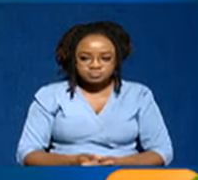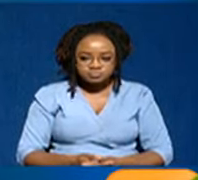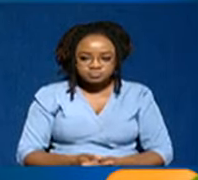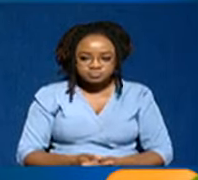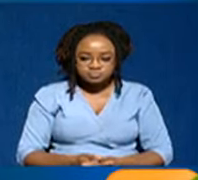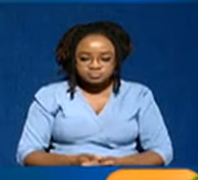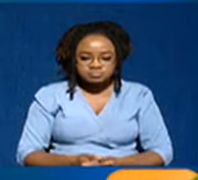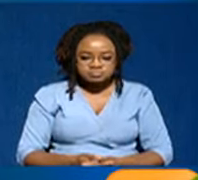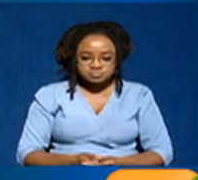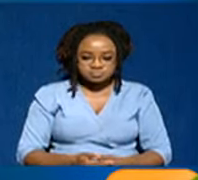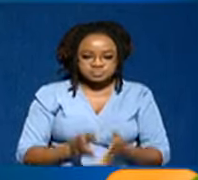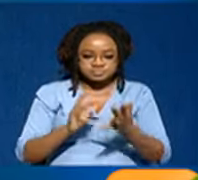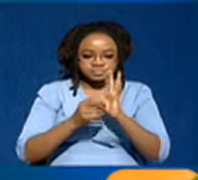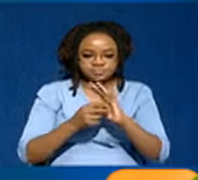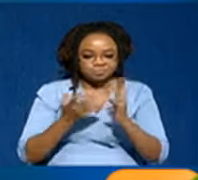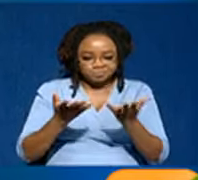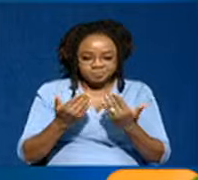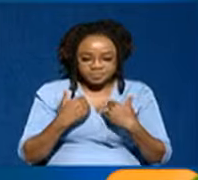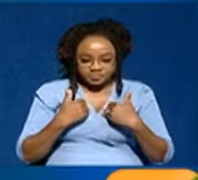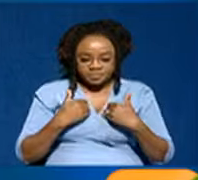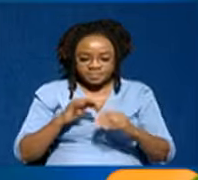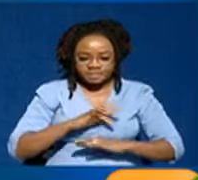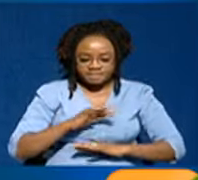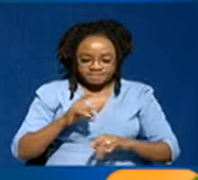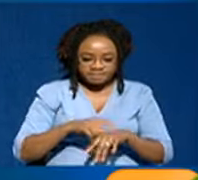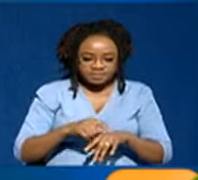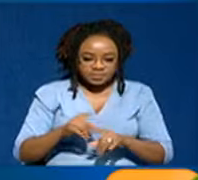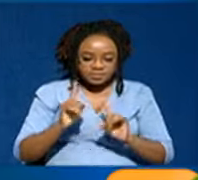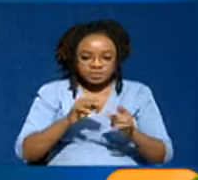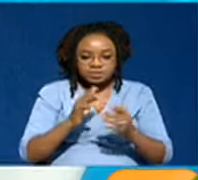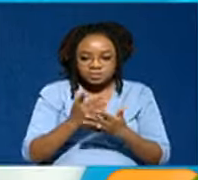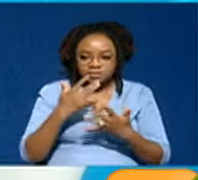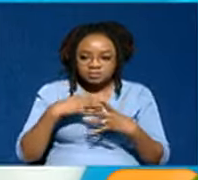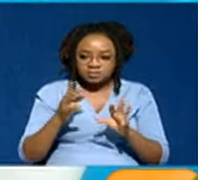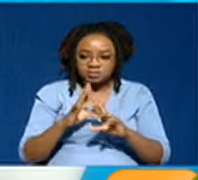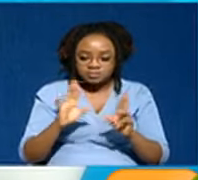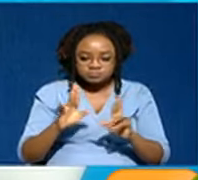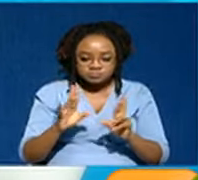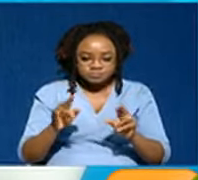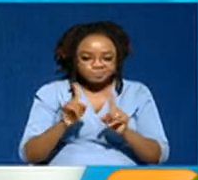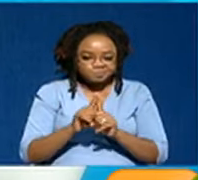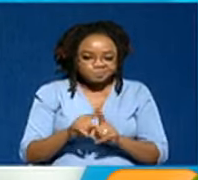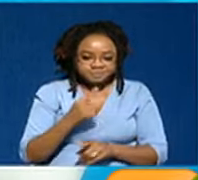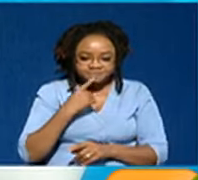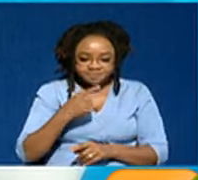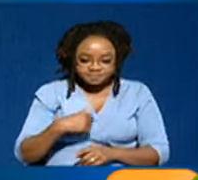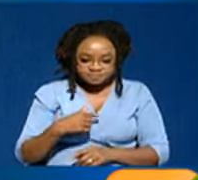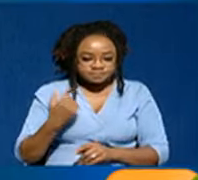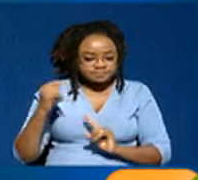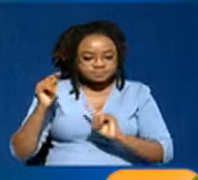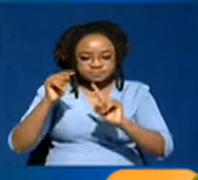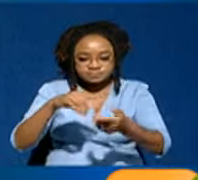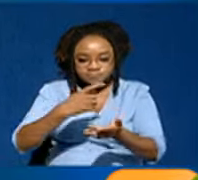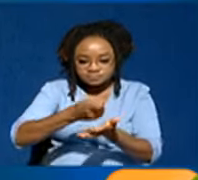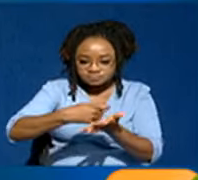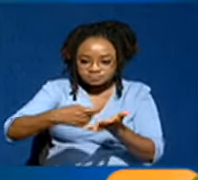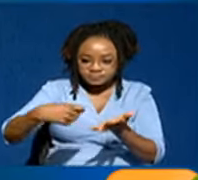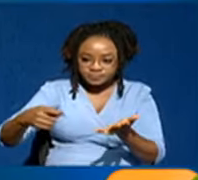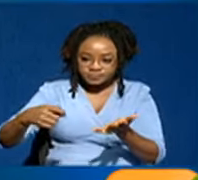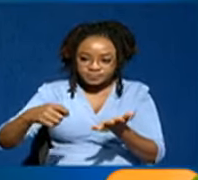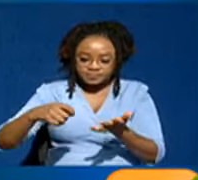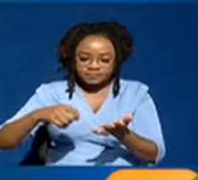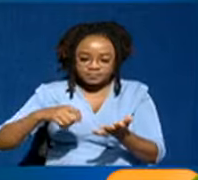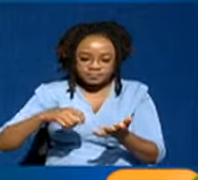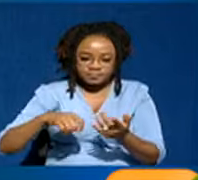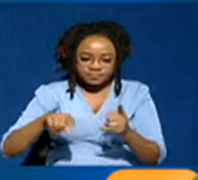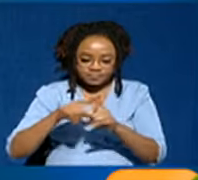the time value can allow them to go into the market. So that those willing to go in... Yeah, and they have even said, we can come and sign, yeah, you know, and